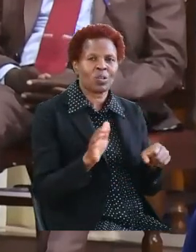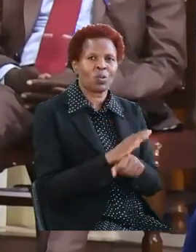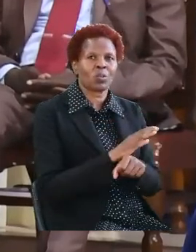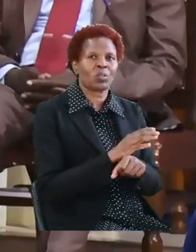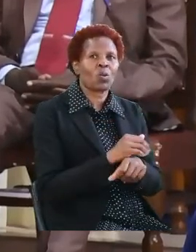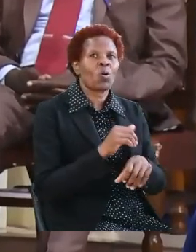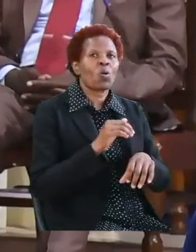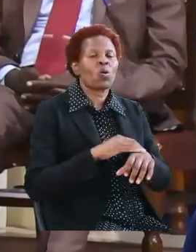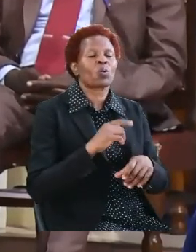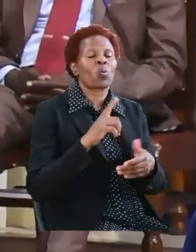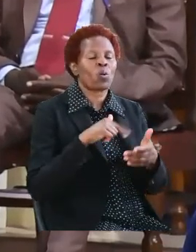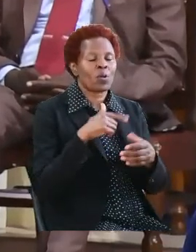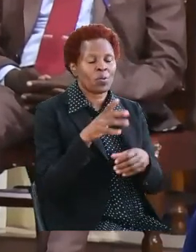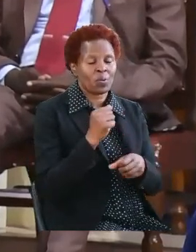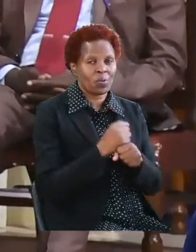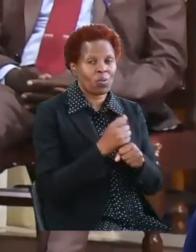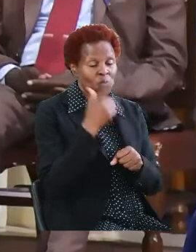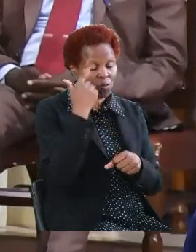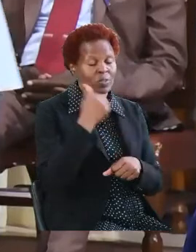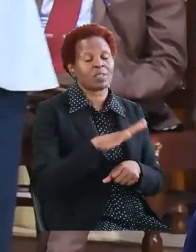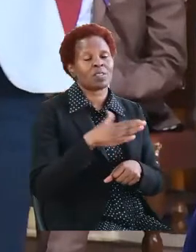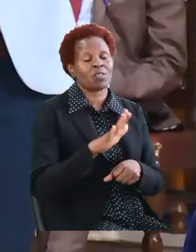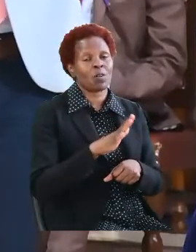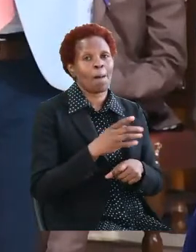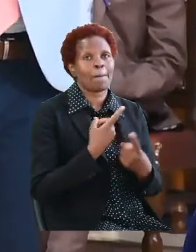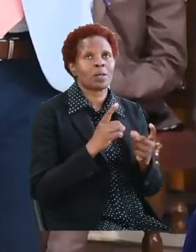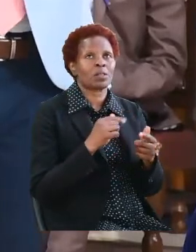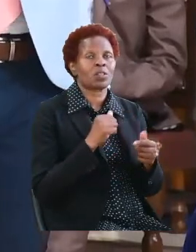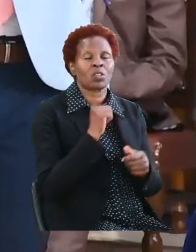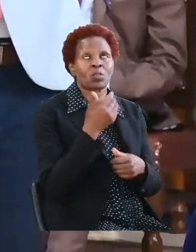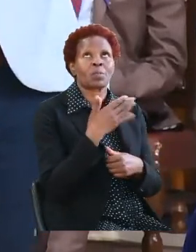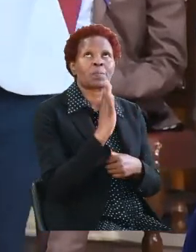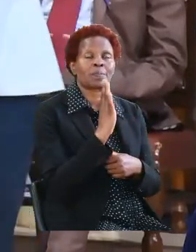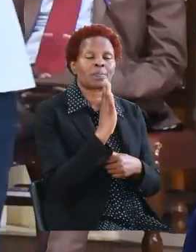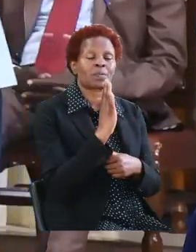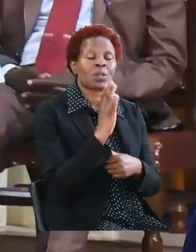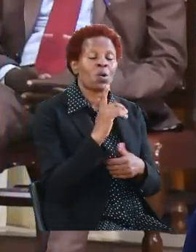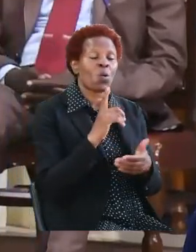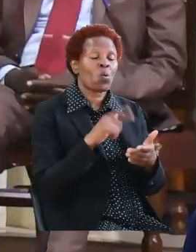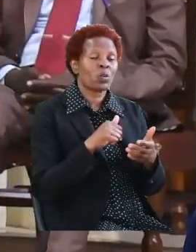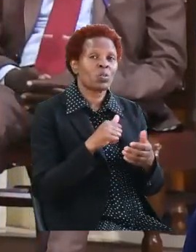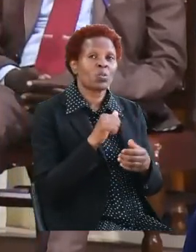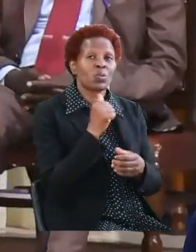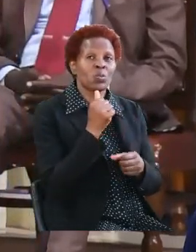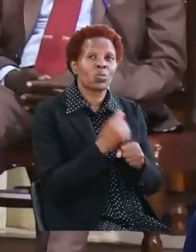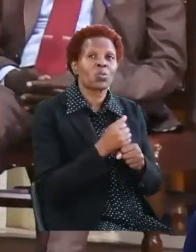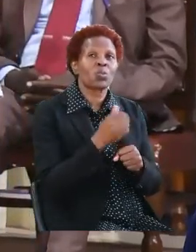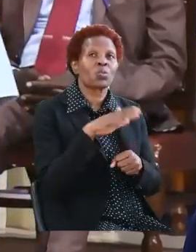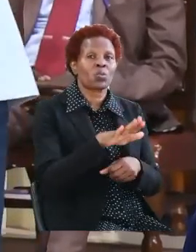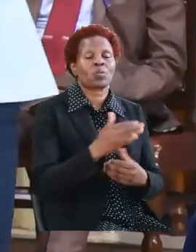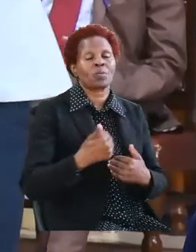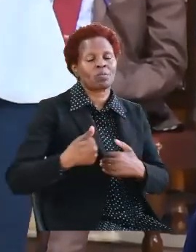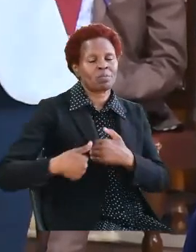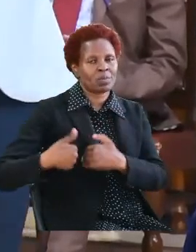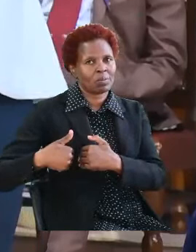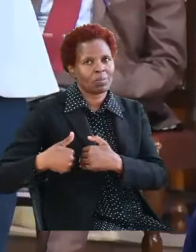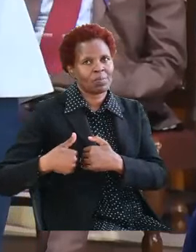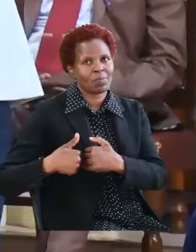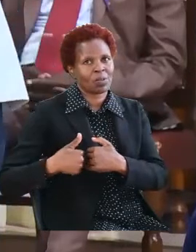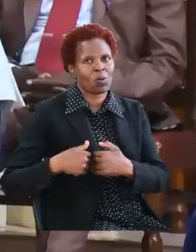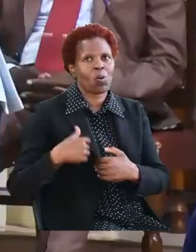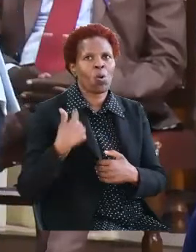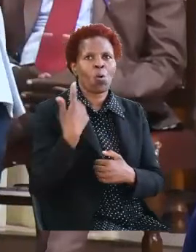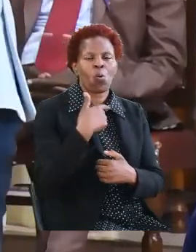we do to ourselves, not what we do to the Lord, not what we do to our neighbors, not what we do to